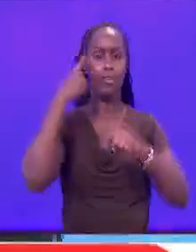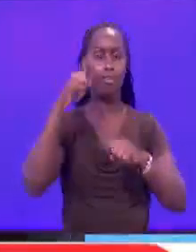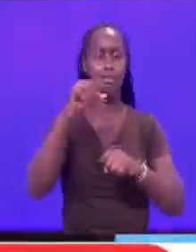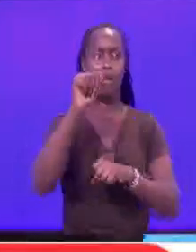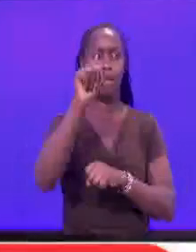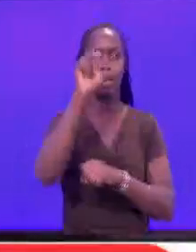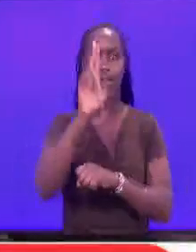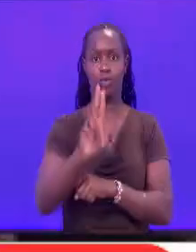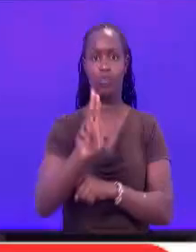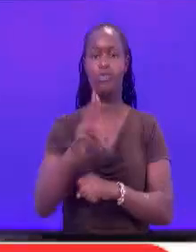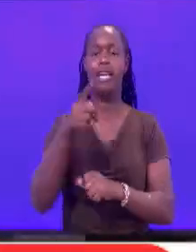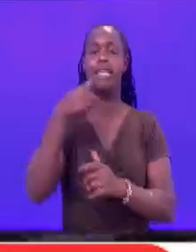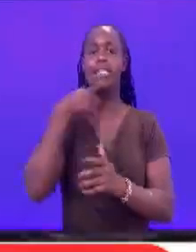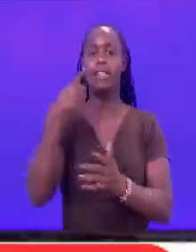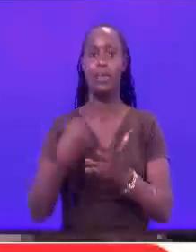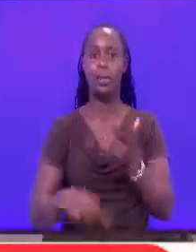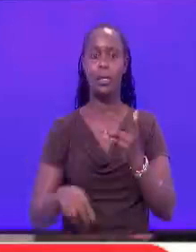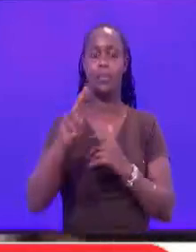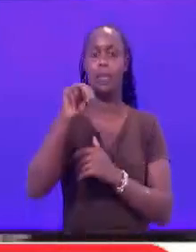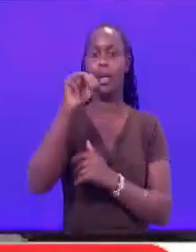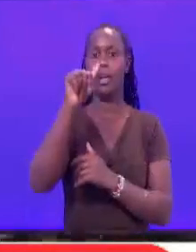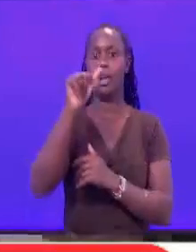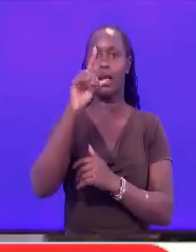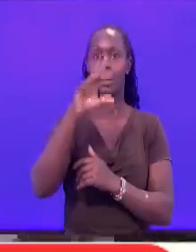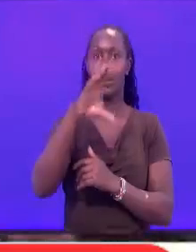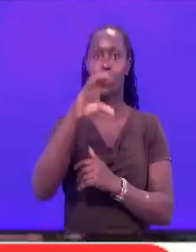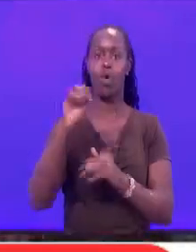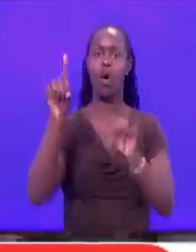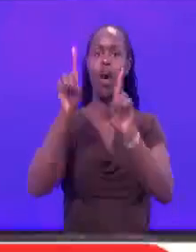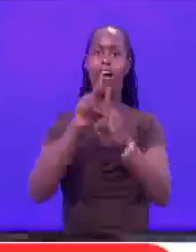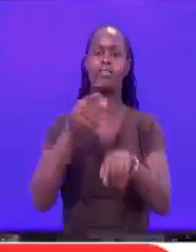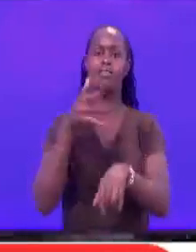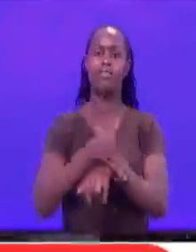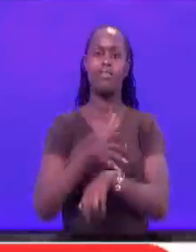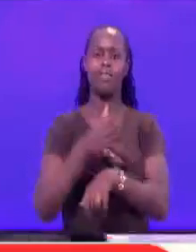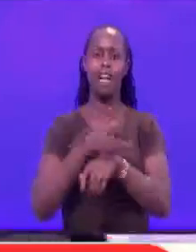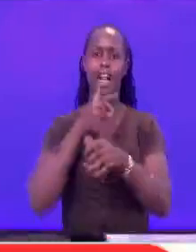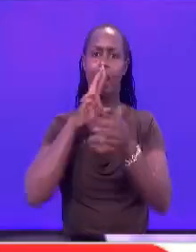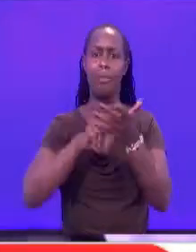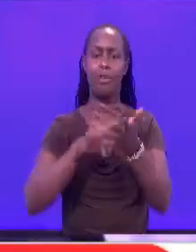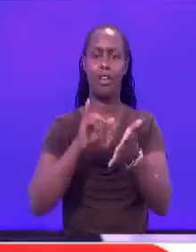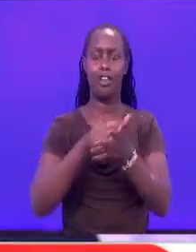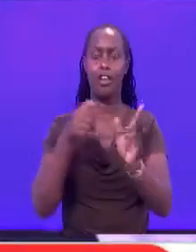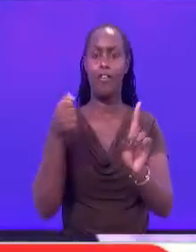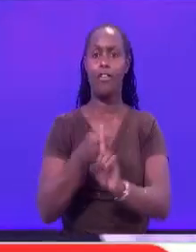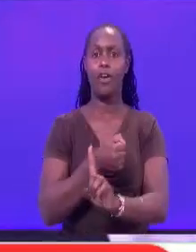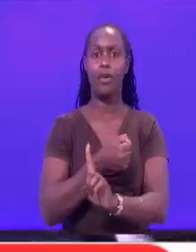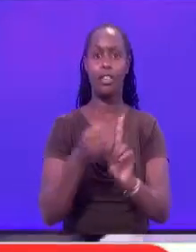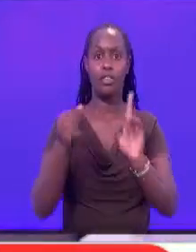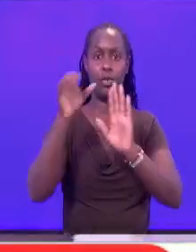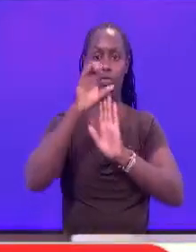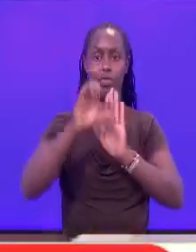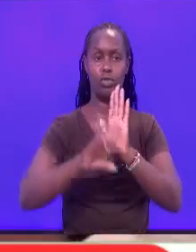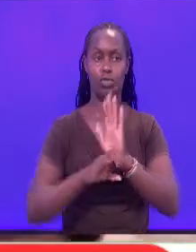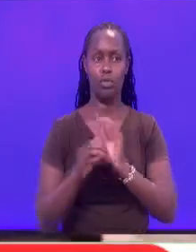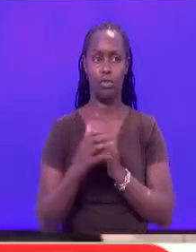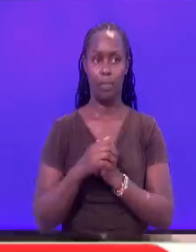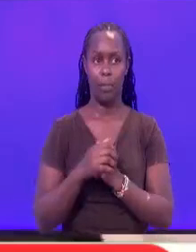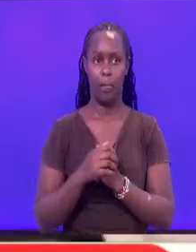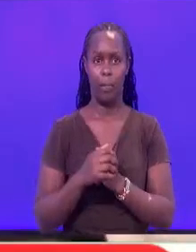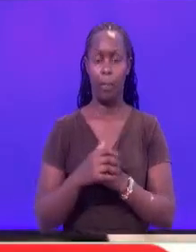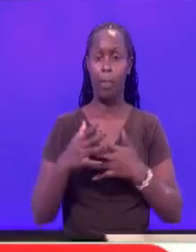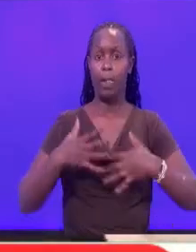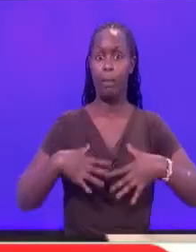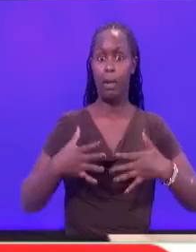branding the National Dialogue Committee as a fraudulent document that violates the Constitution. The heroes in this country are not the Communist Party